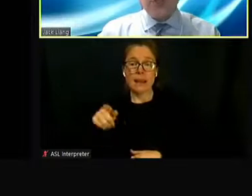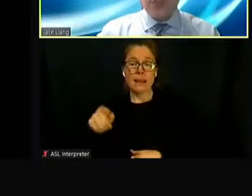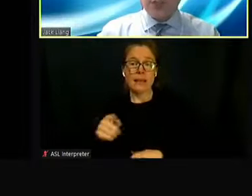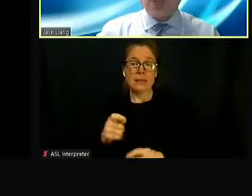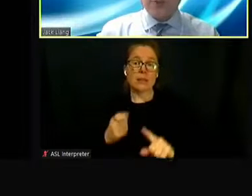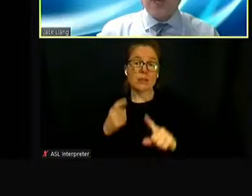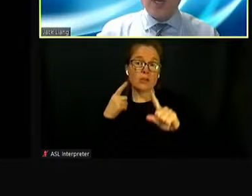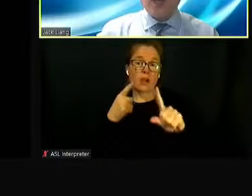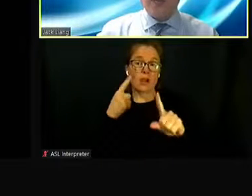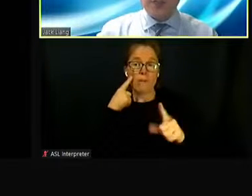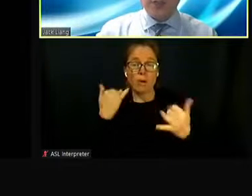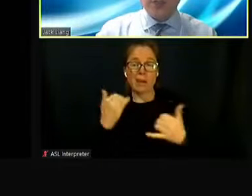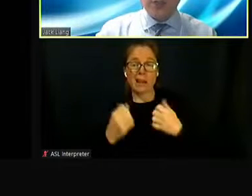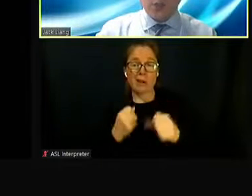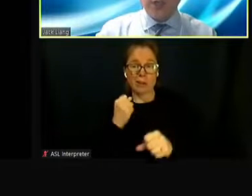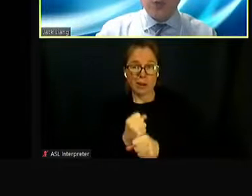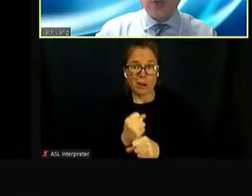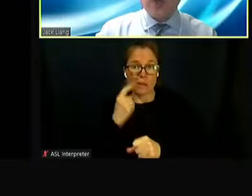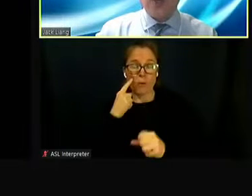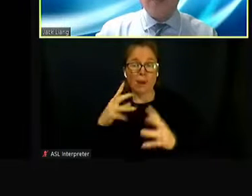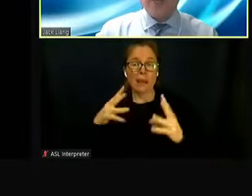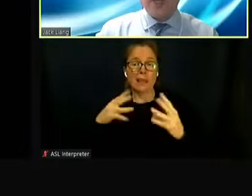year to adopt our fiscal year